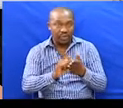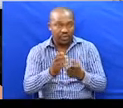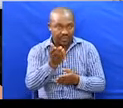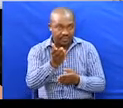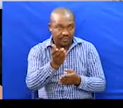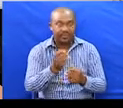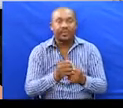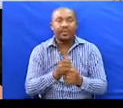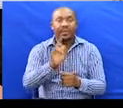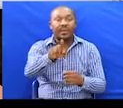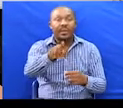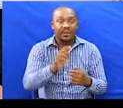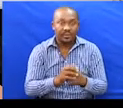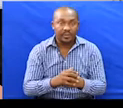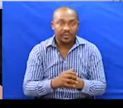is